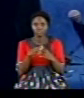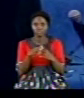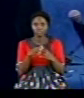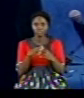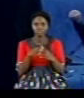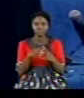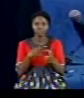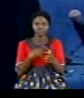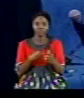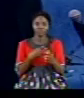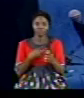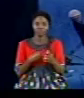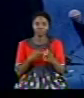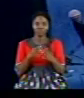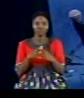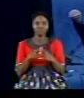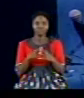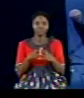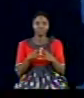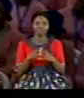Color, white. Oh.